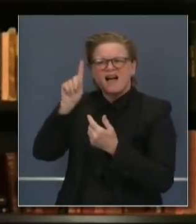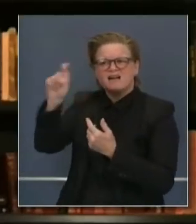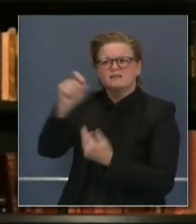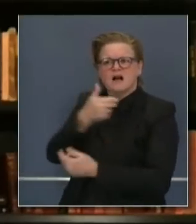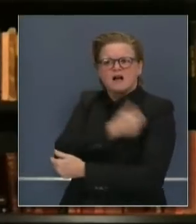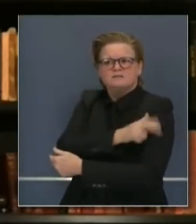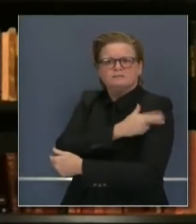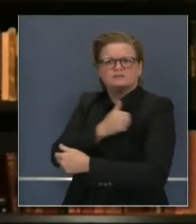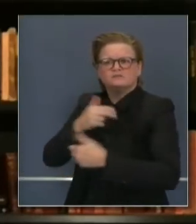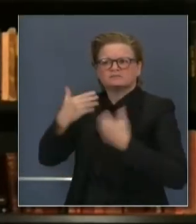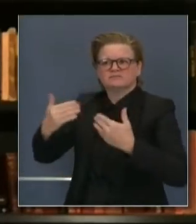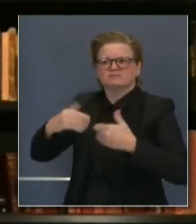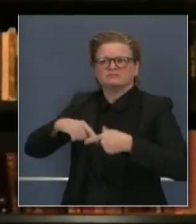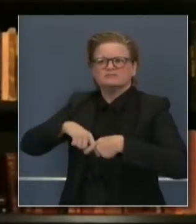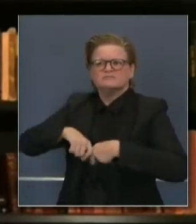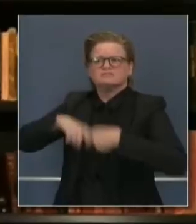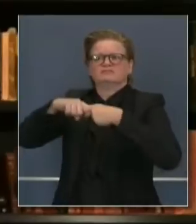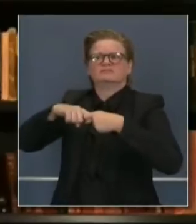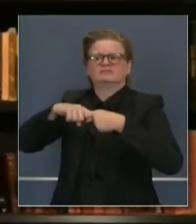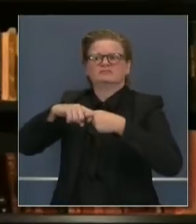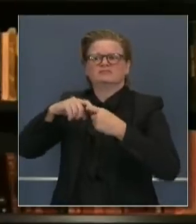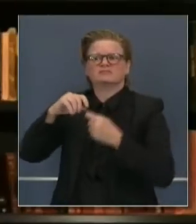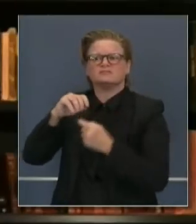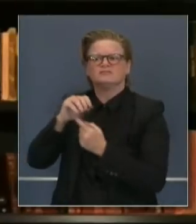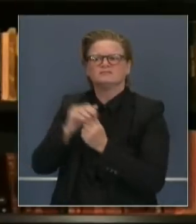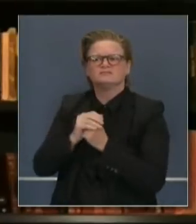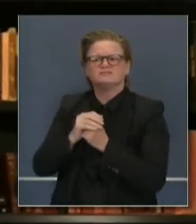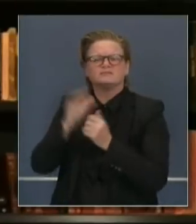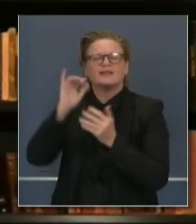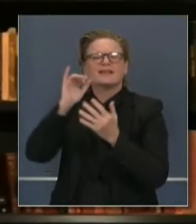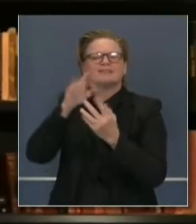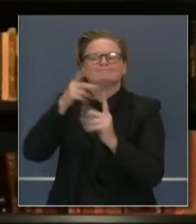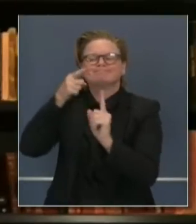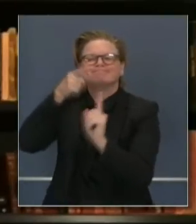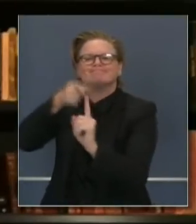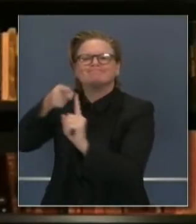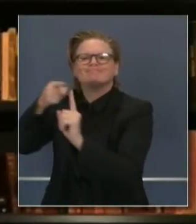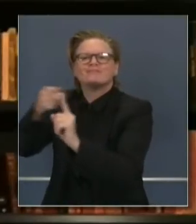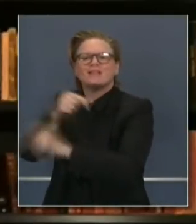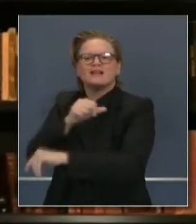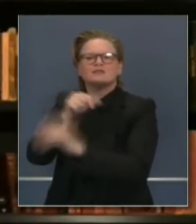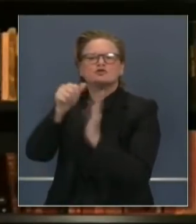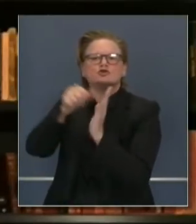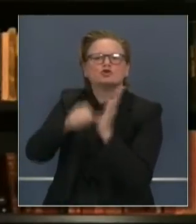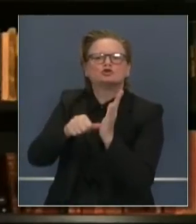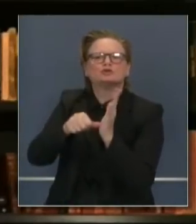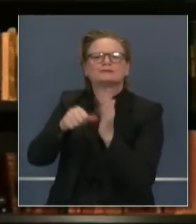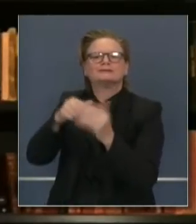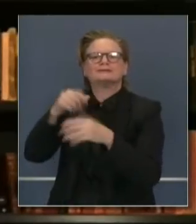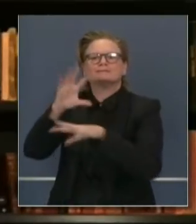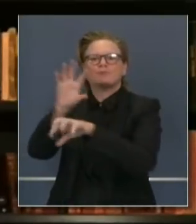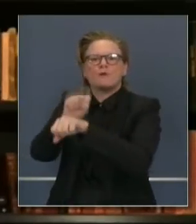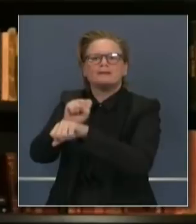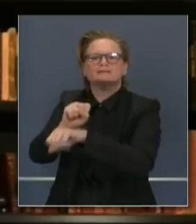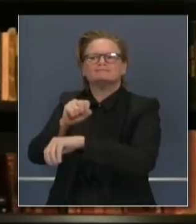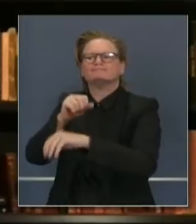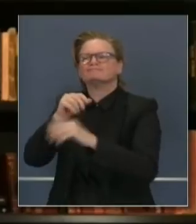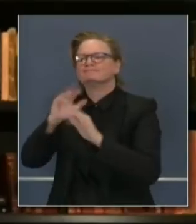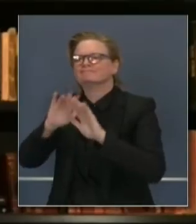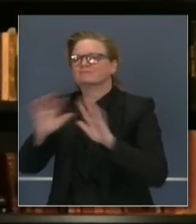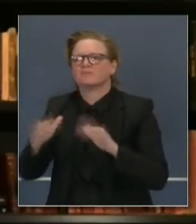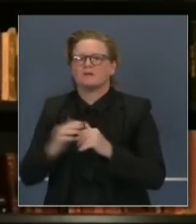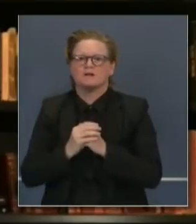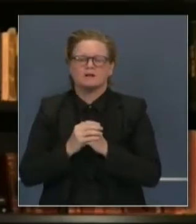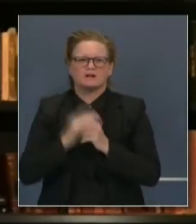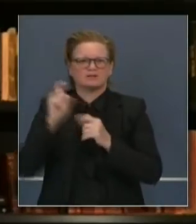elective surgeries to free up space and resources? In the last 72 hours, we've had very detailed,